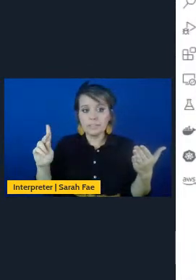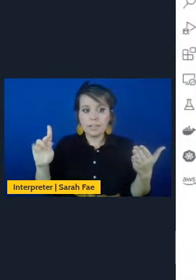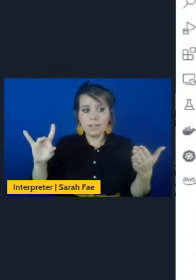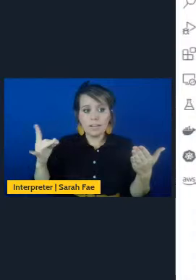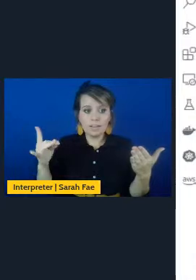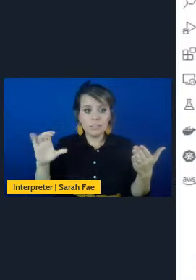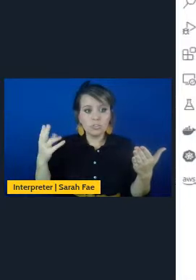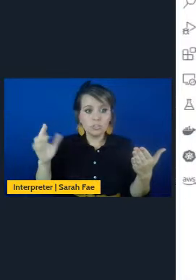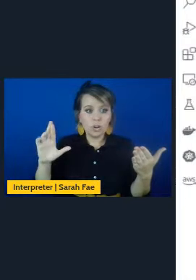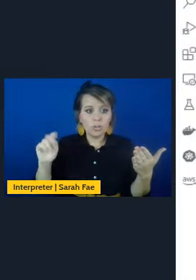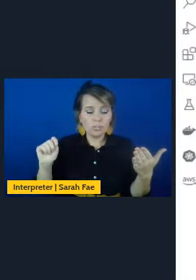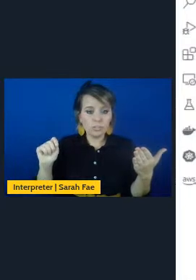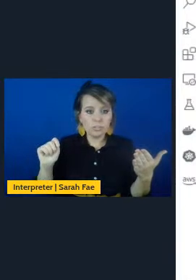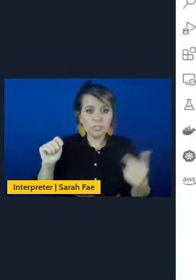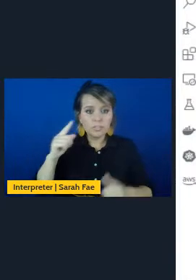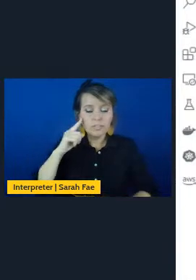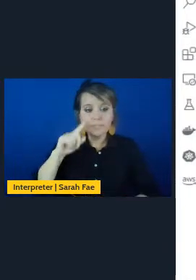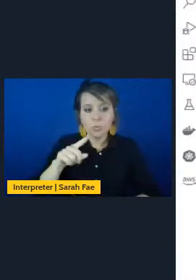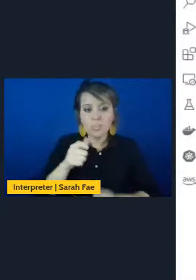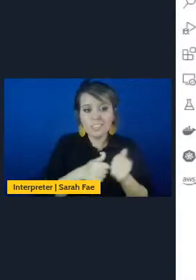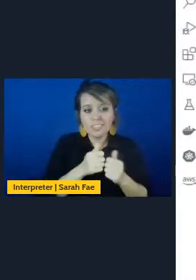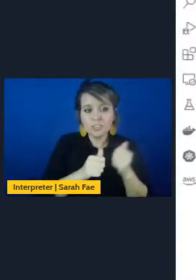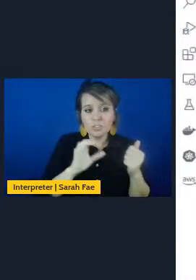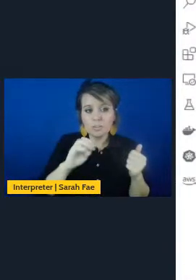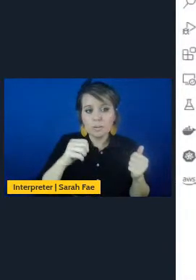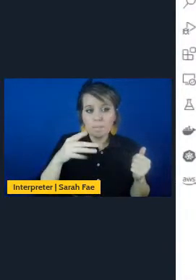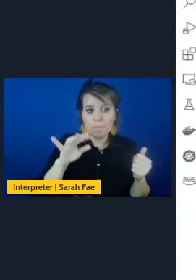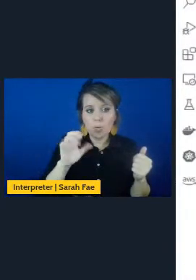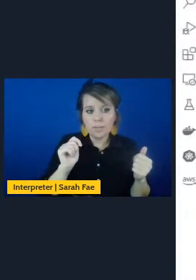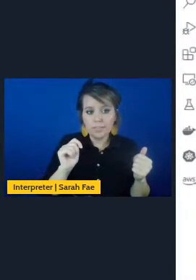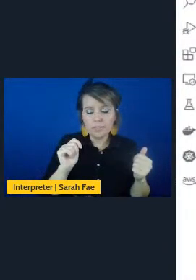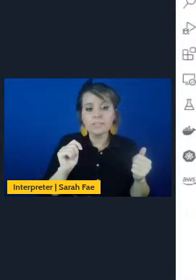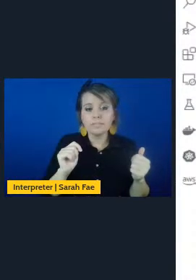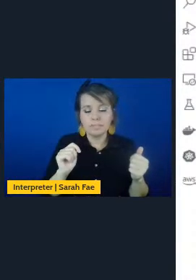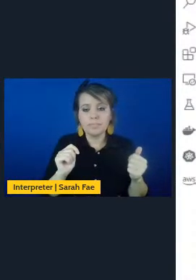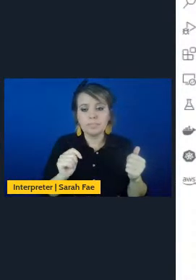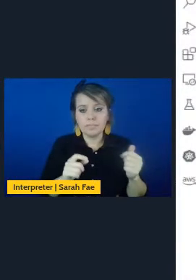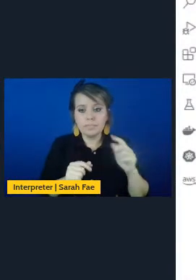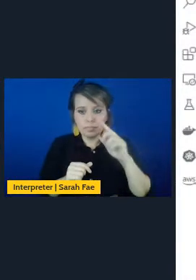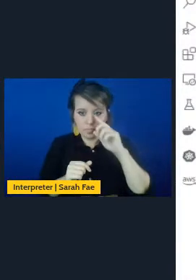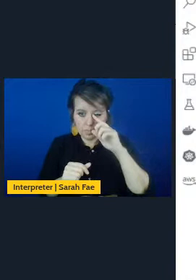the MySQL database component, and if I were to